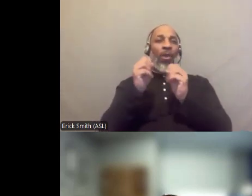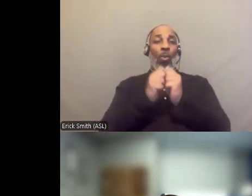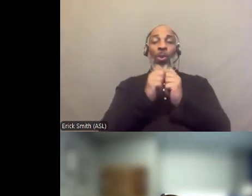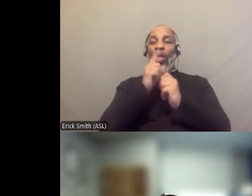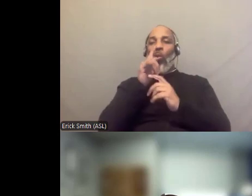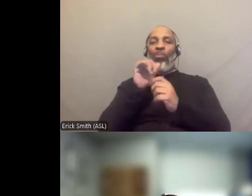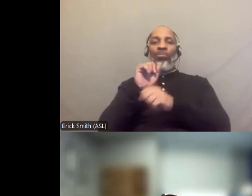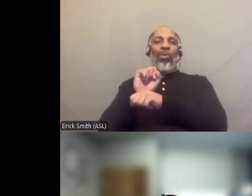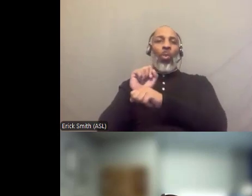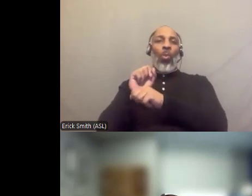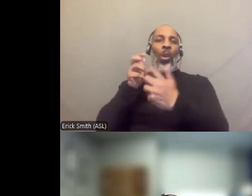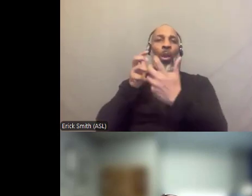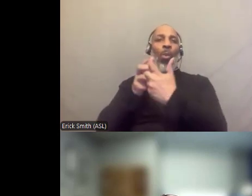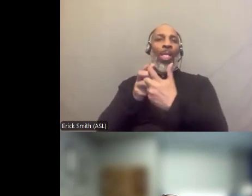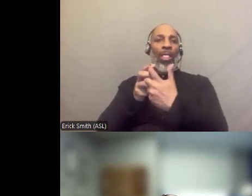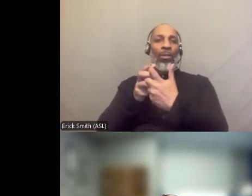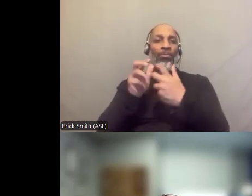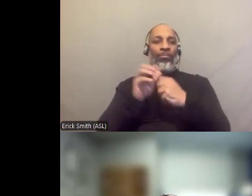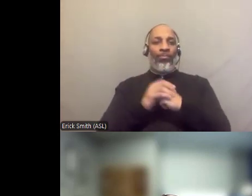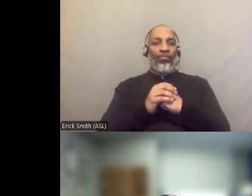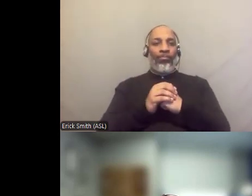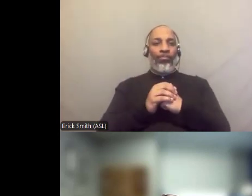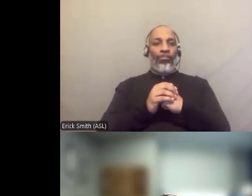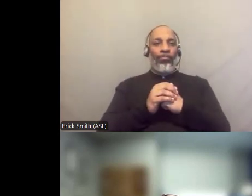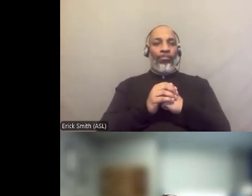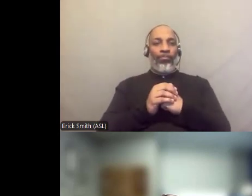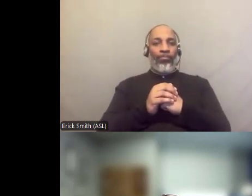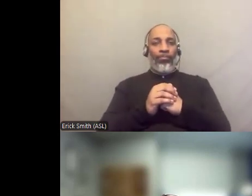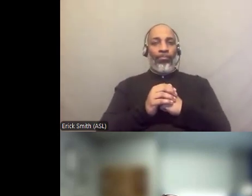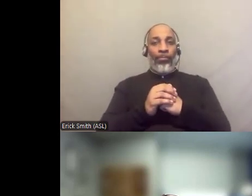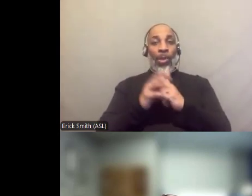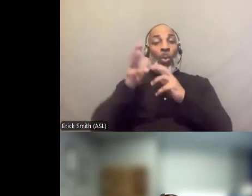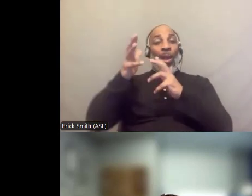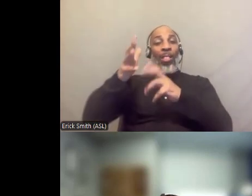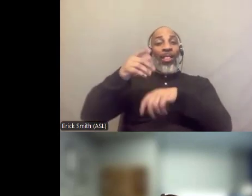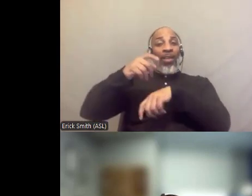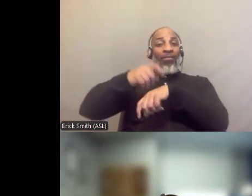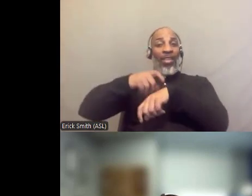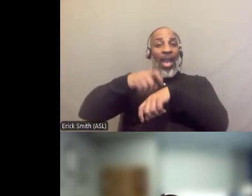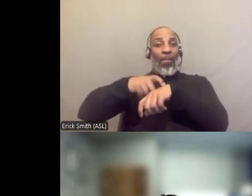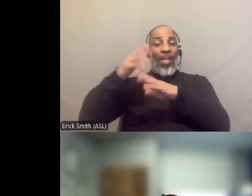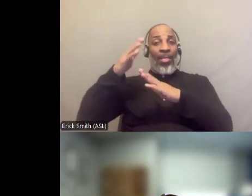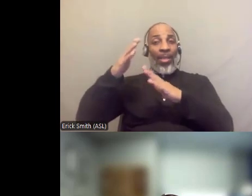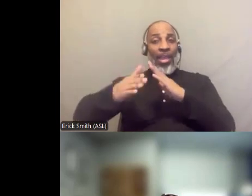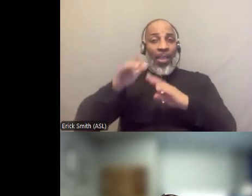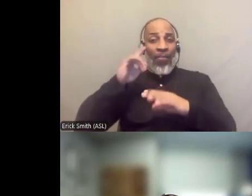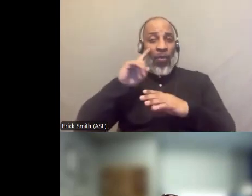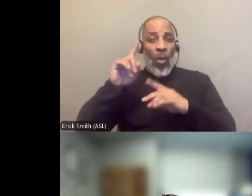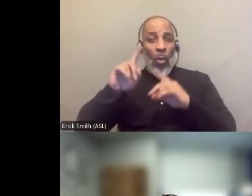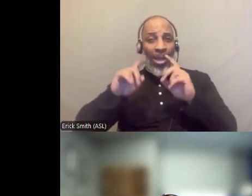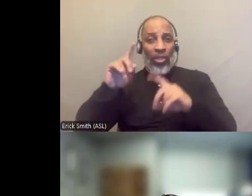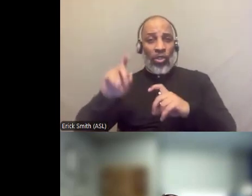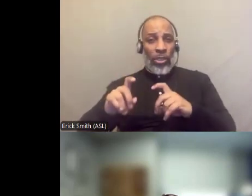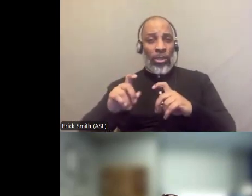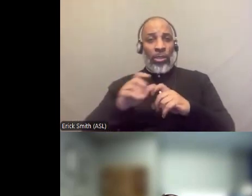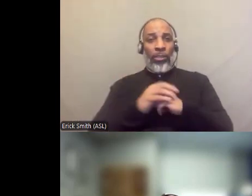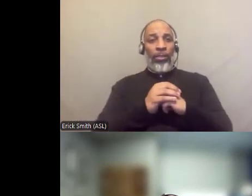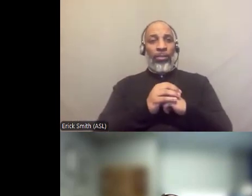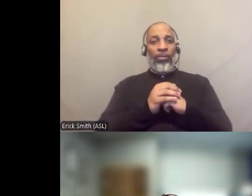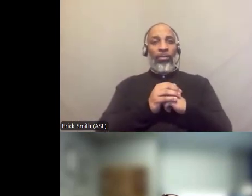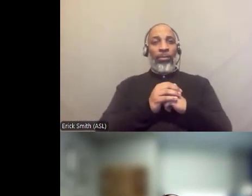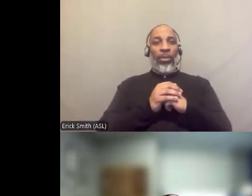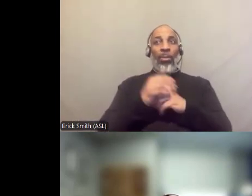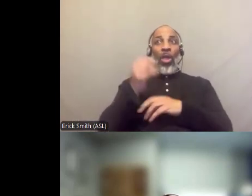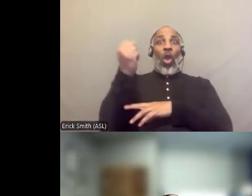working. We're going to leave time at the end for questions. So please hold your